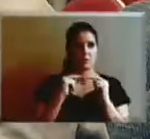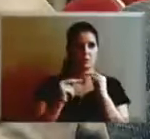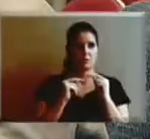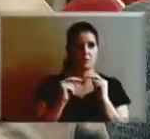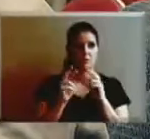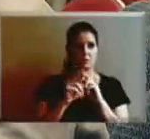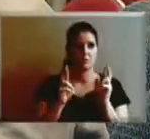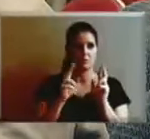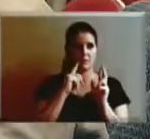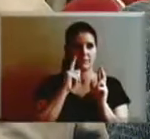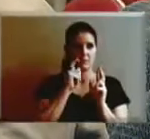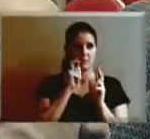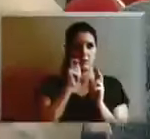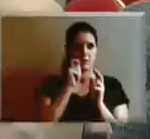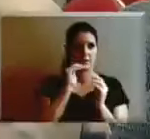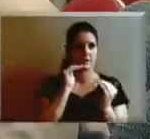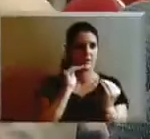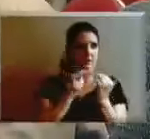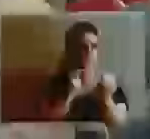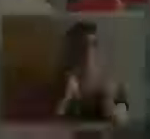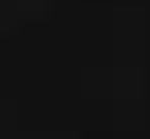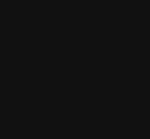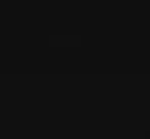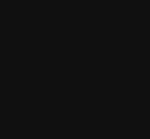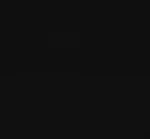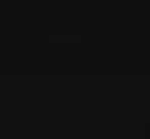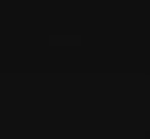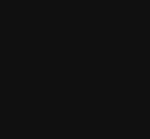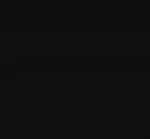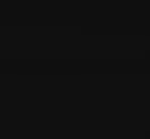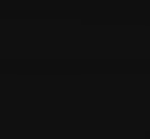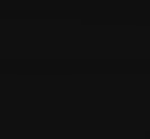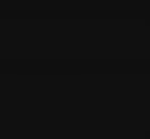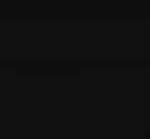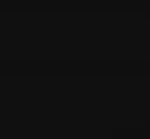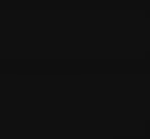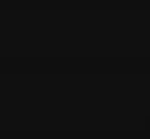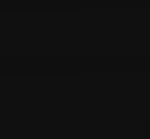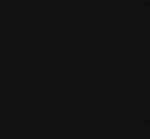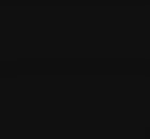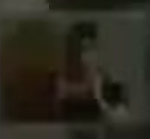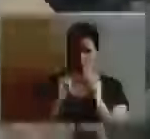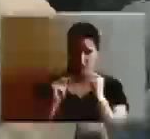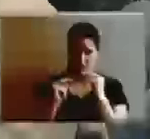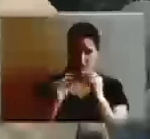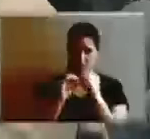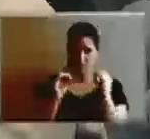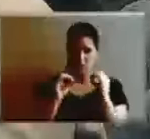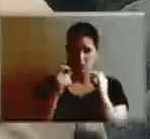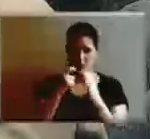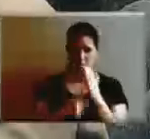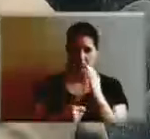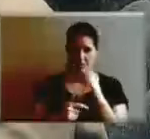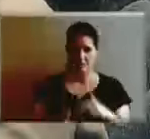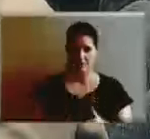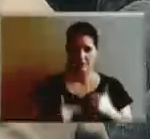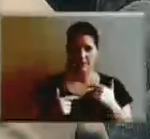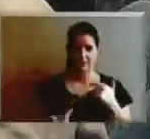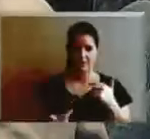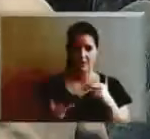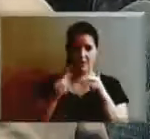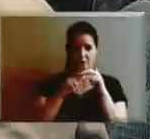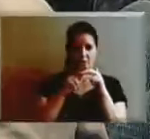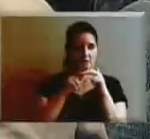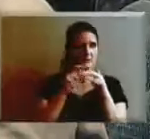even. Salary negotiations came about and no cost of living was given. However, we do